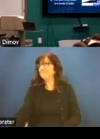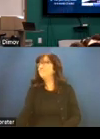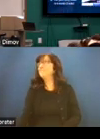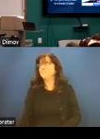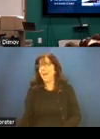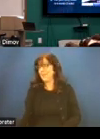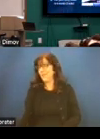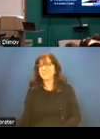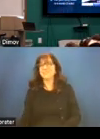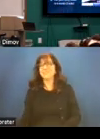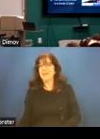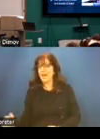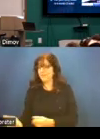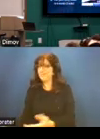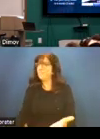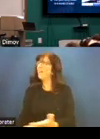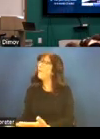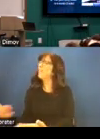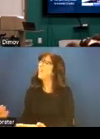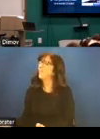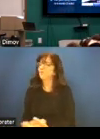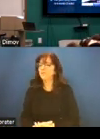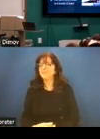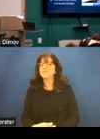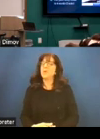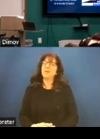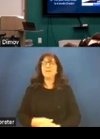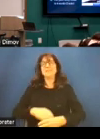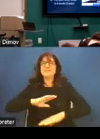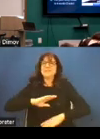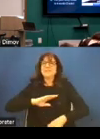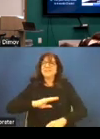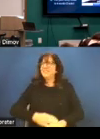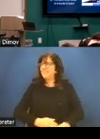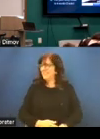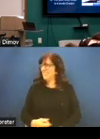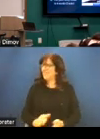Did you guys want to participate? No, you can click no.